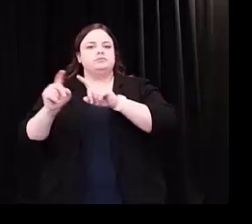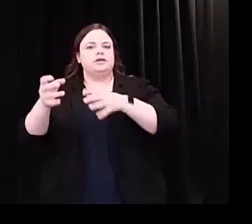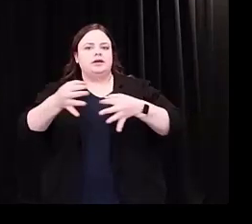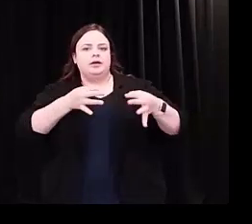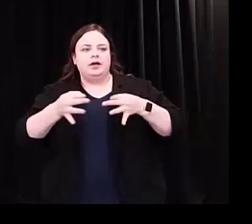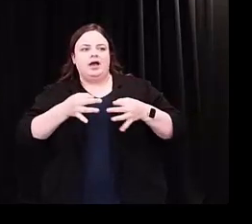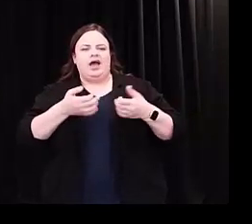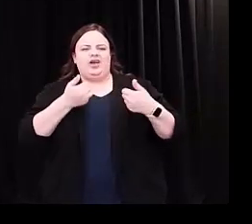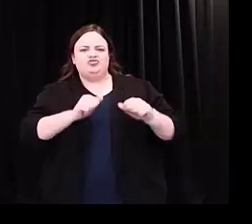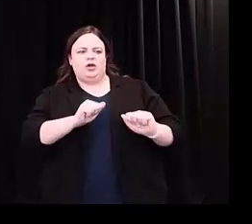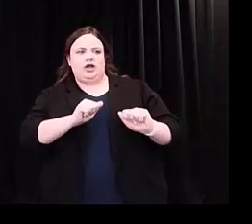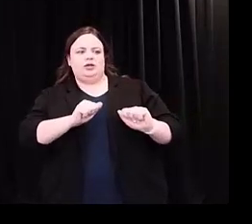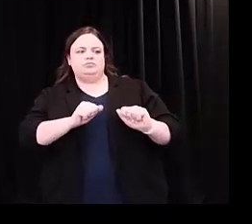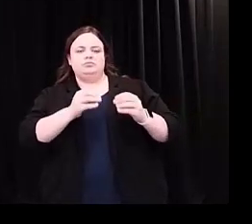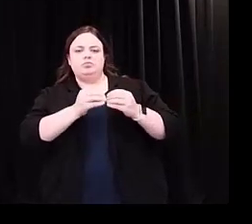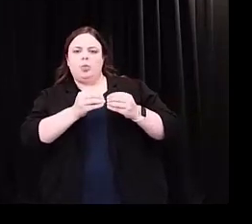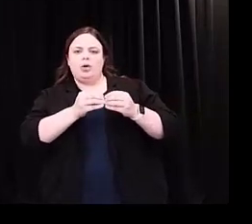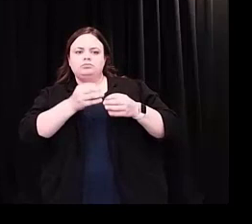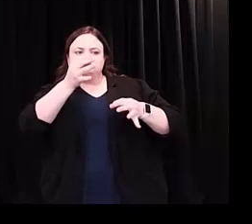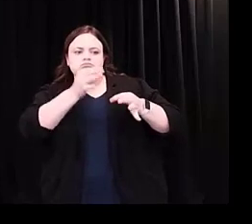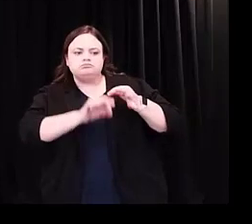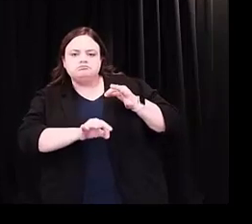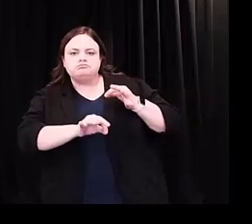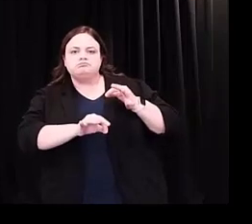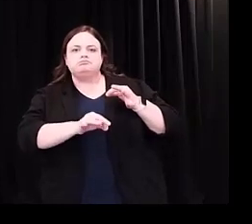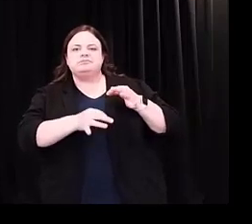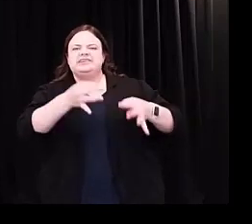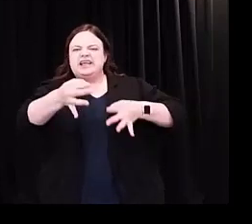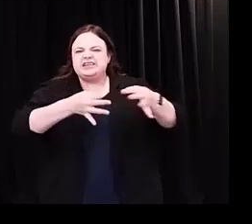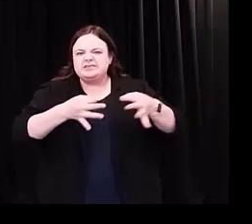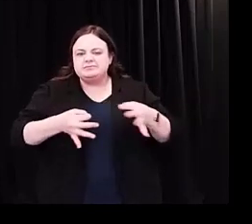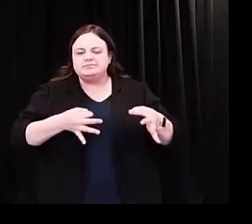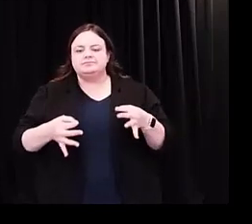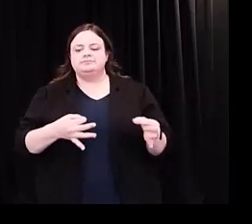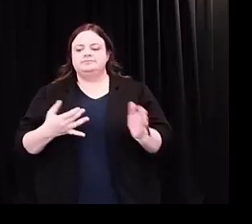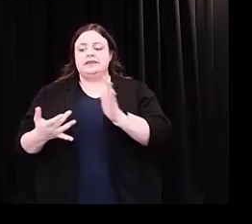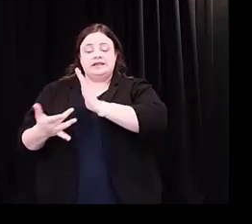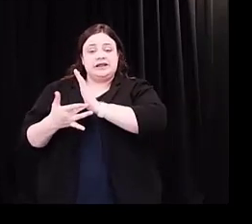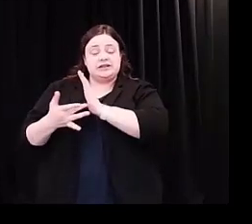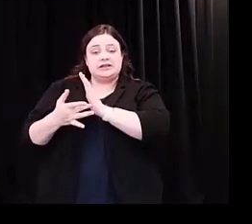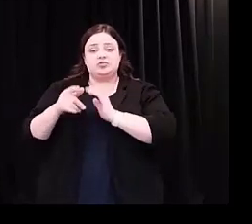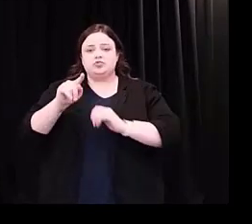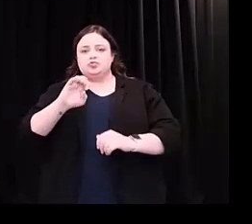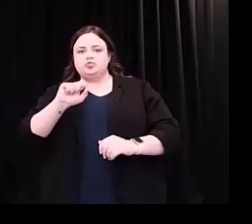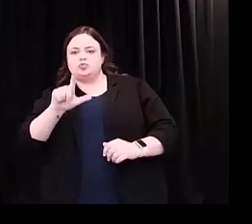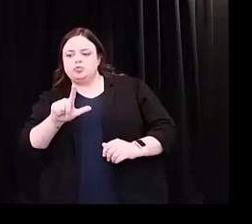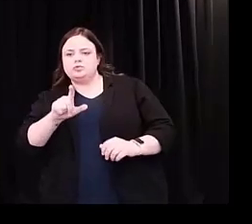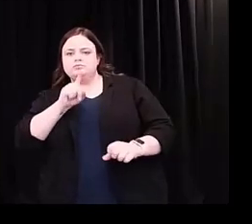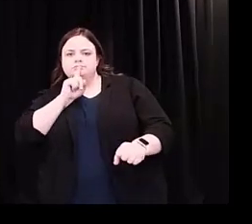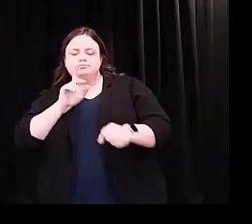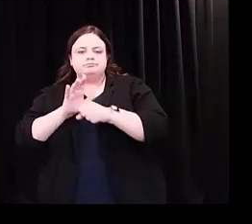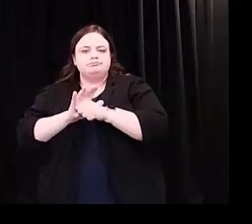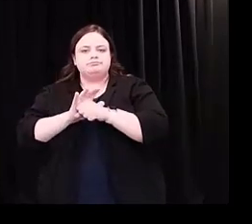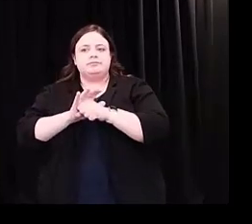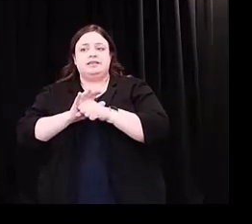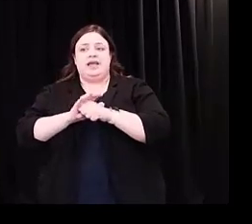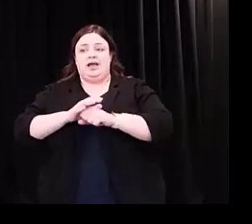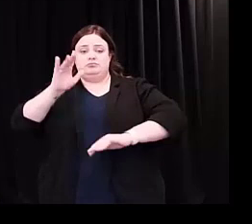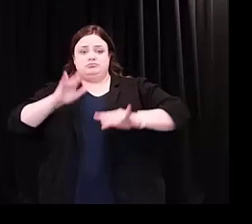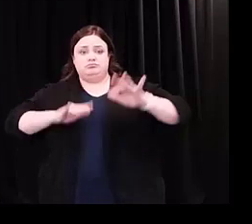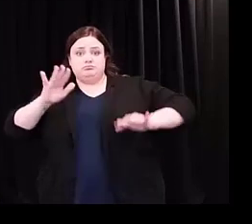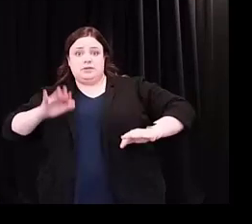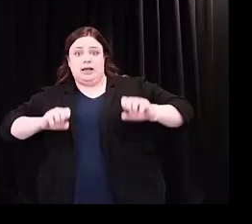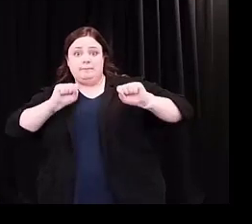tried to boil it down to the most simple way to express it. Techniques and tools that ensure people with diverse